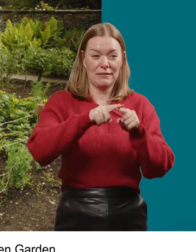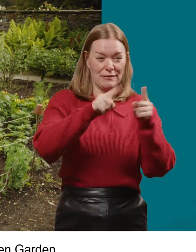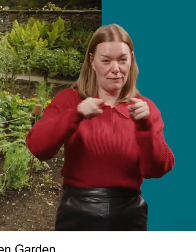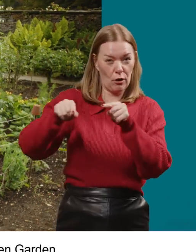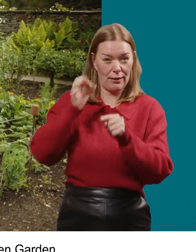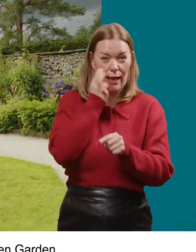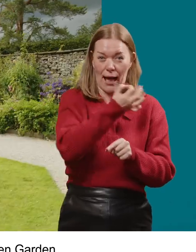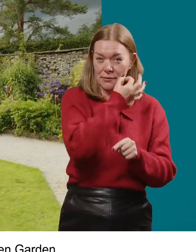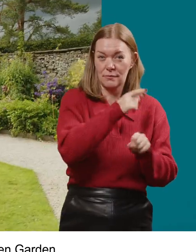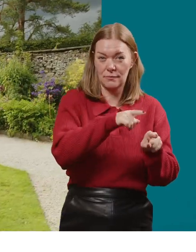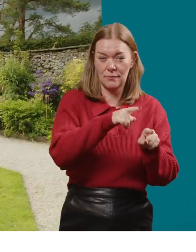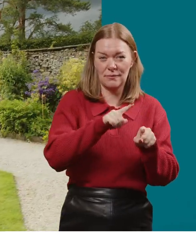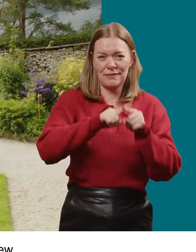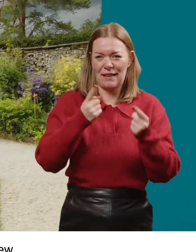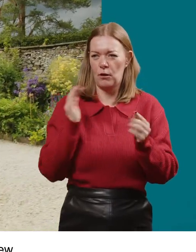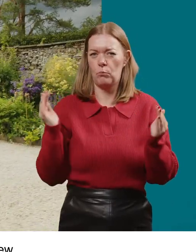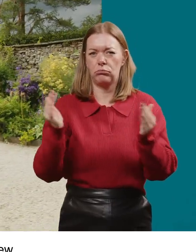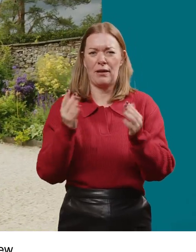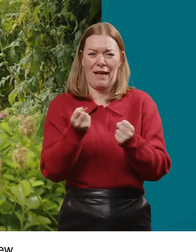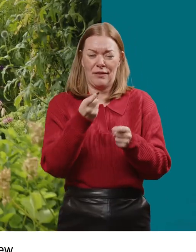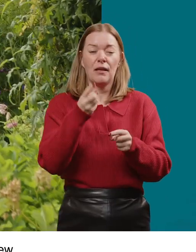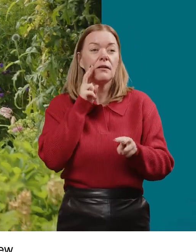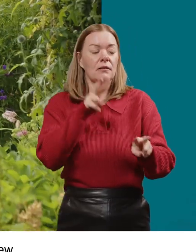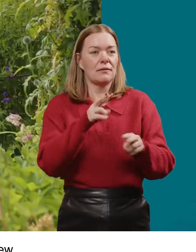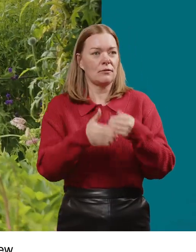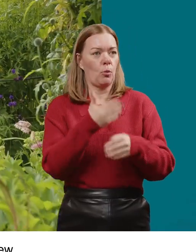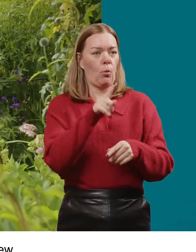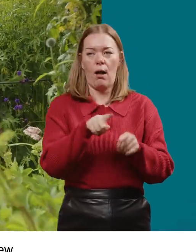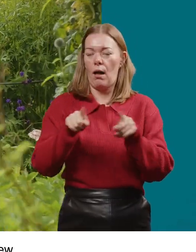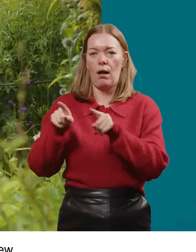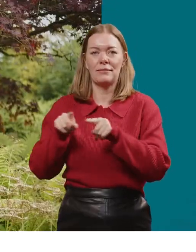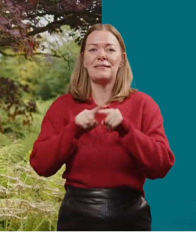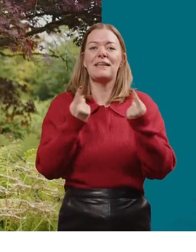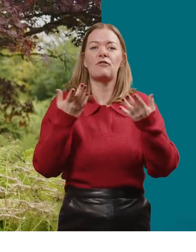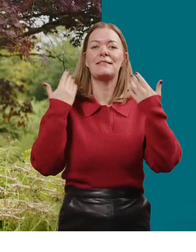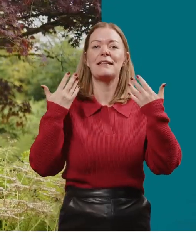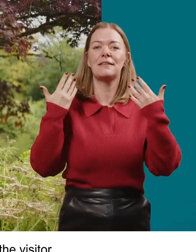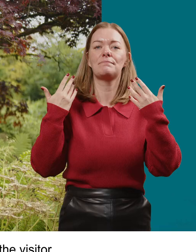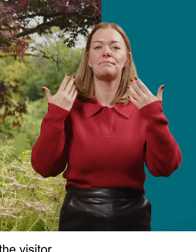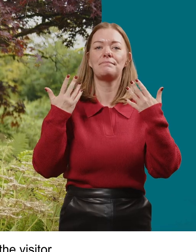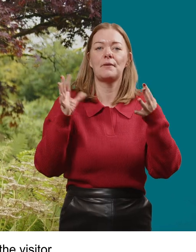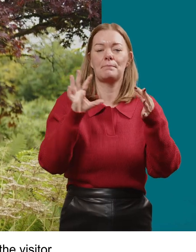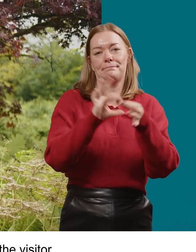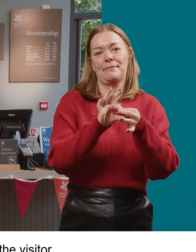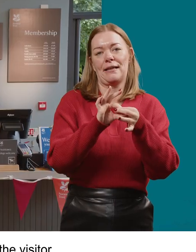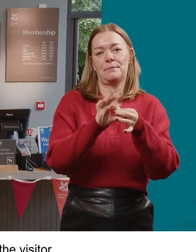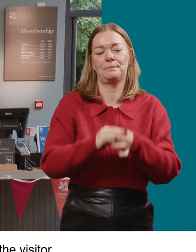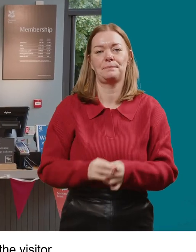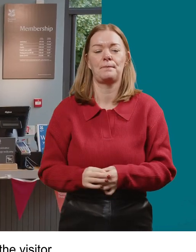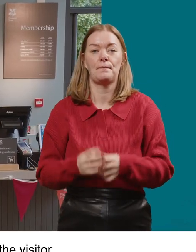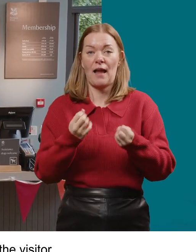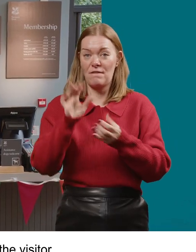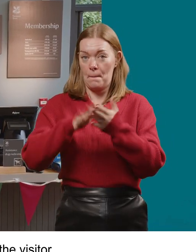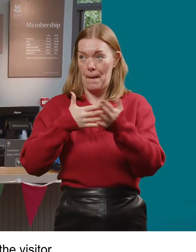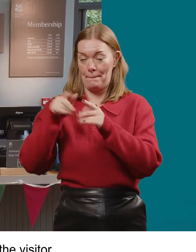garden and the herbaceous border. There's something new to see in every season. There is a map available at the